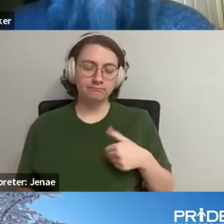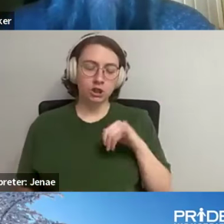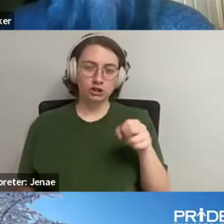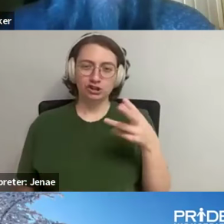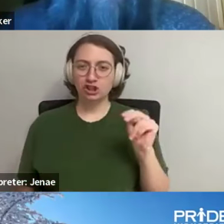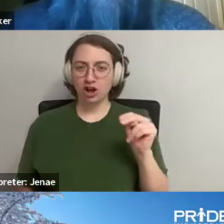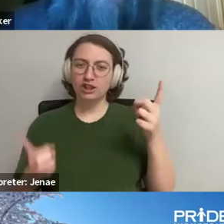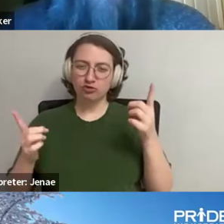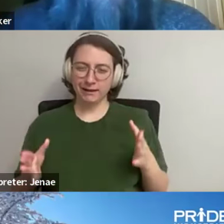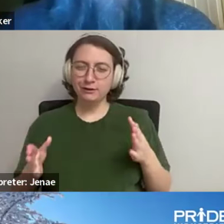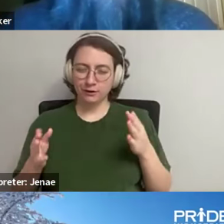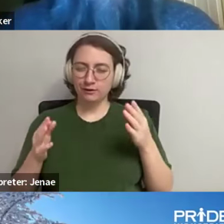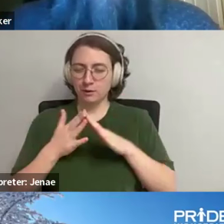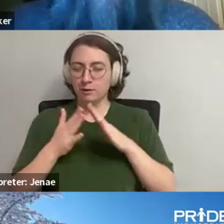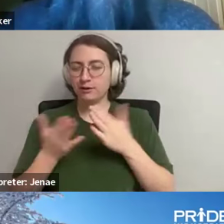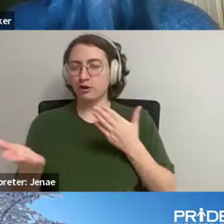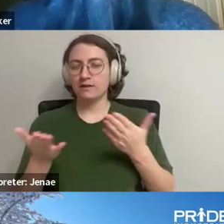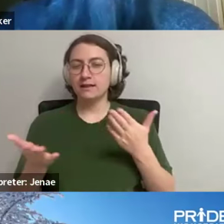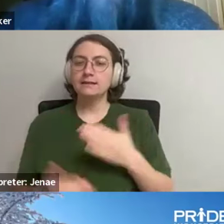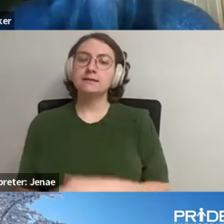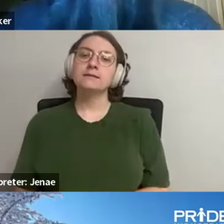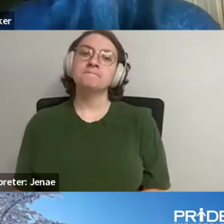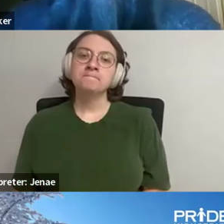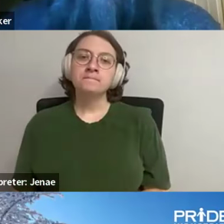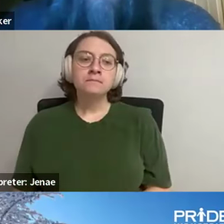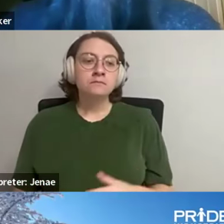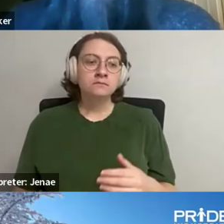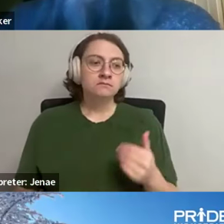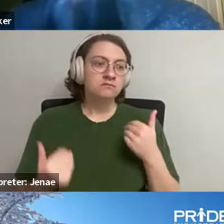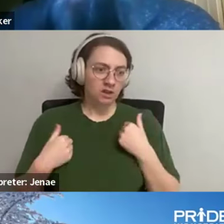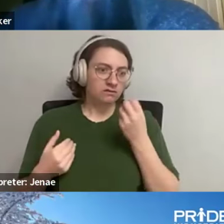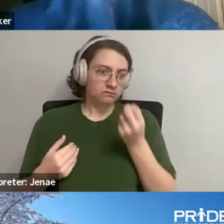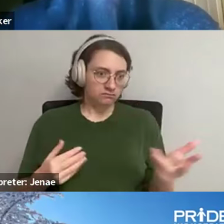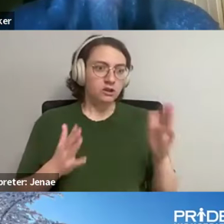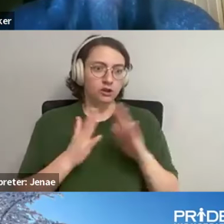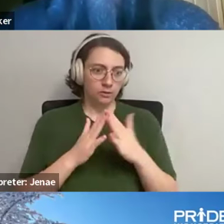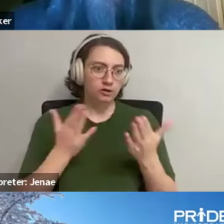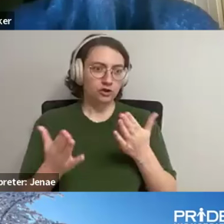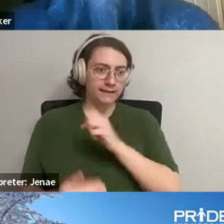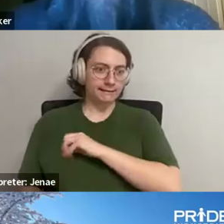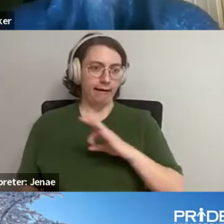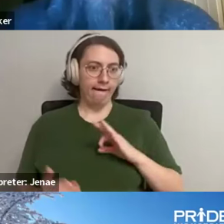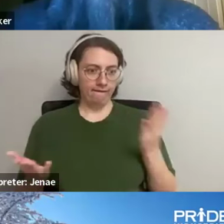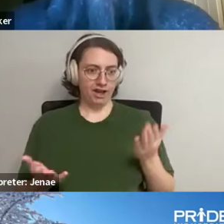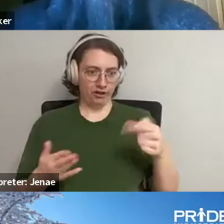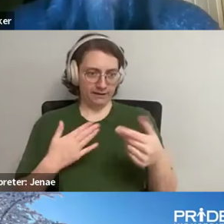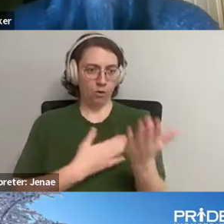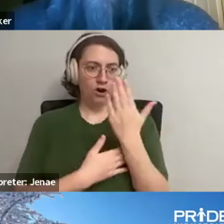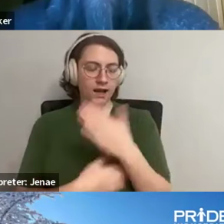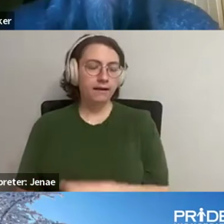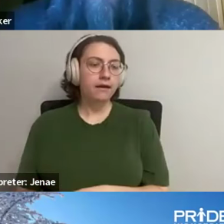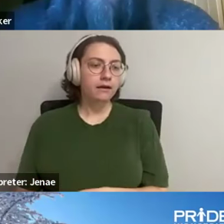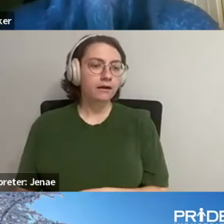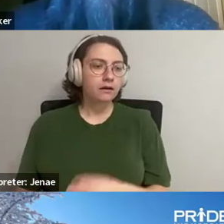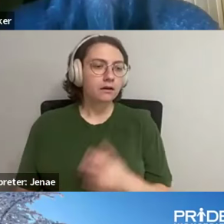I'm the Director of Community Services. We've got a number of community services staff on this morning. We've